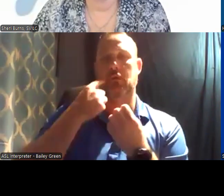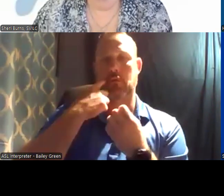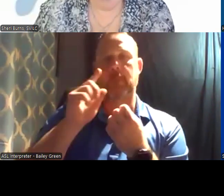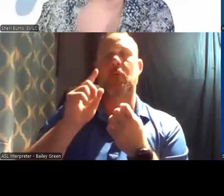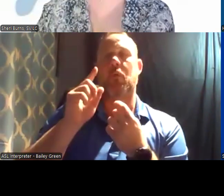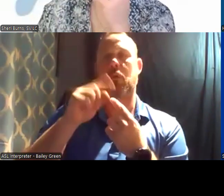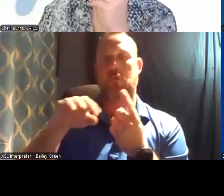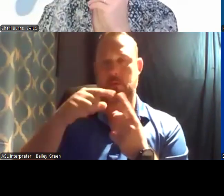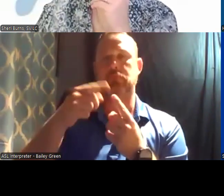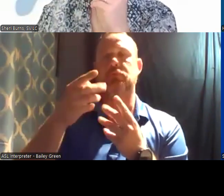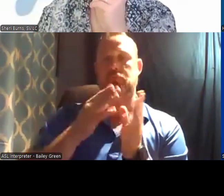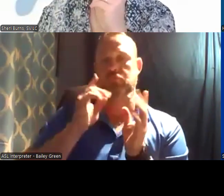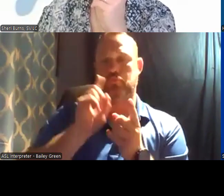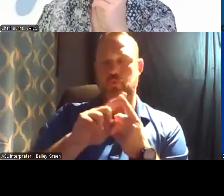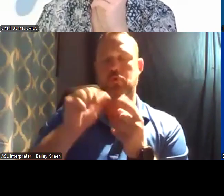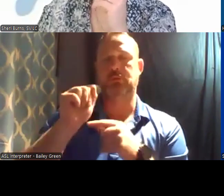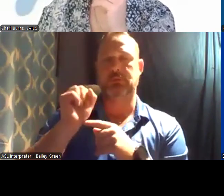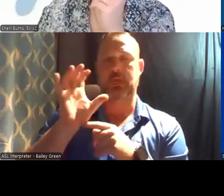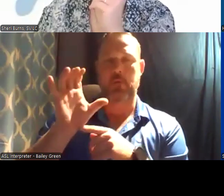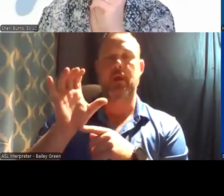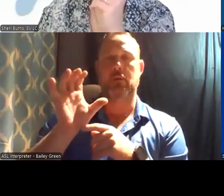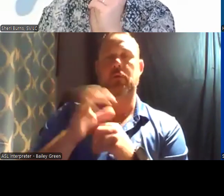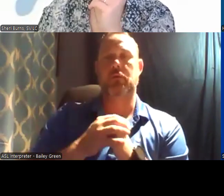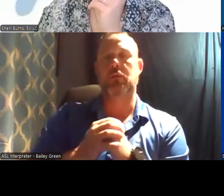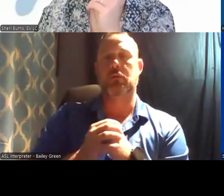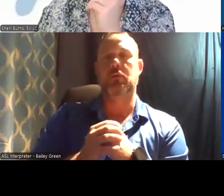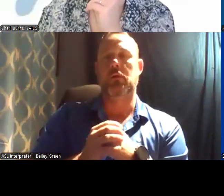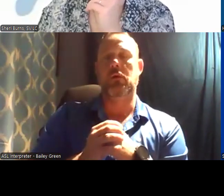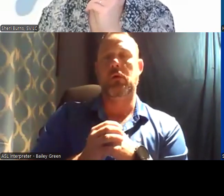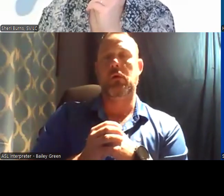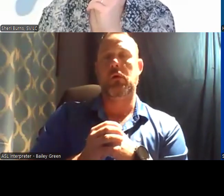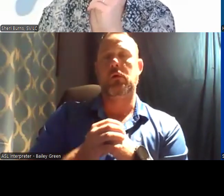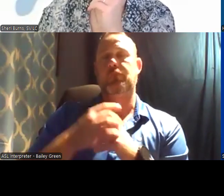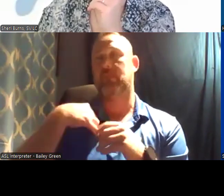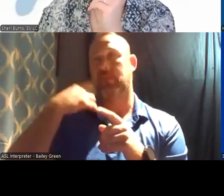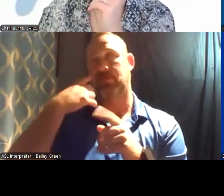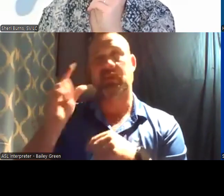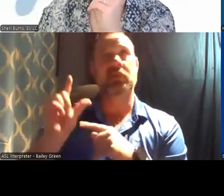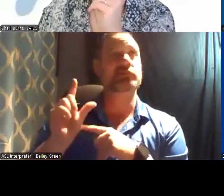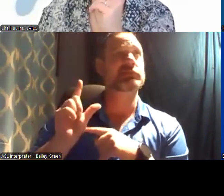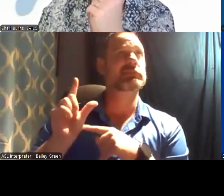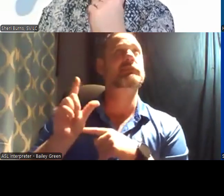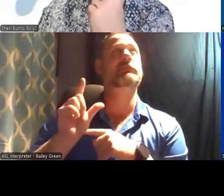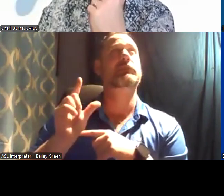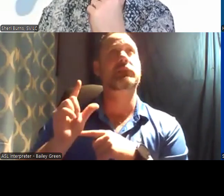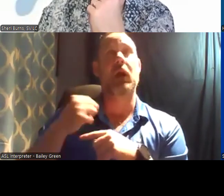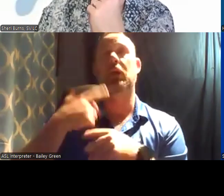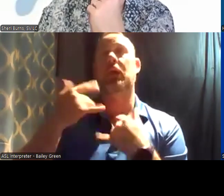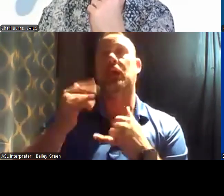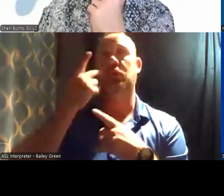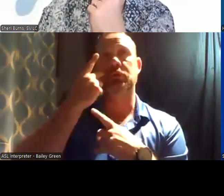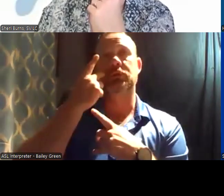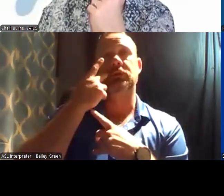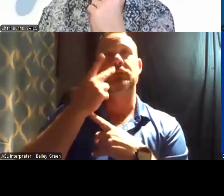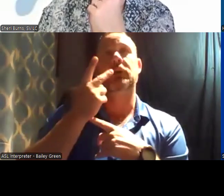when we get to Sacramento. And I think logistically, I would really like to see